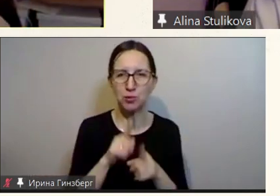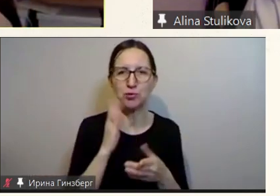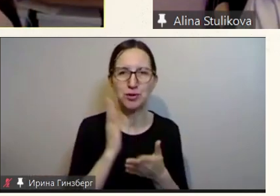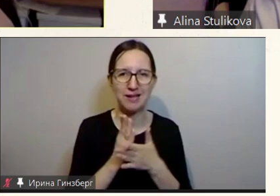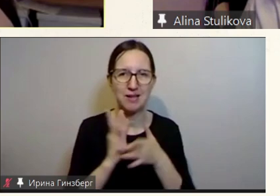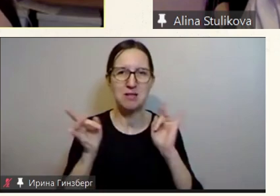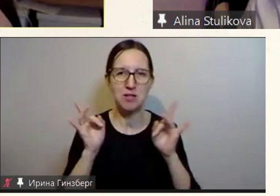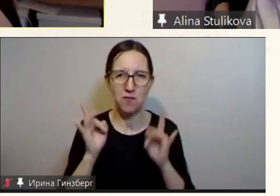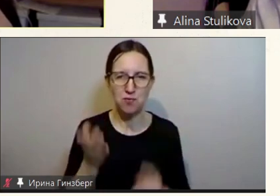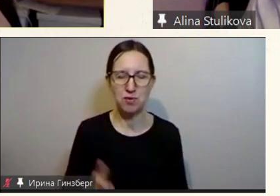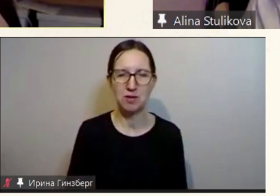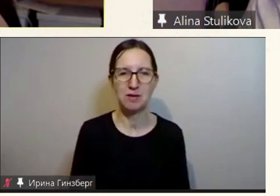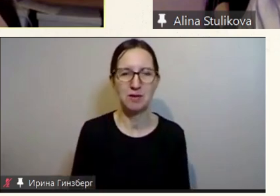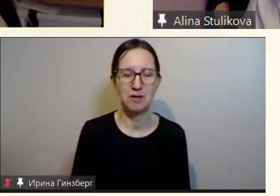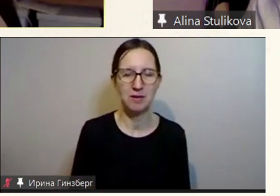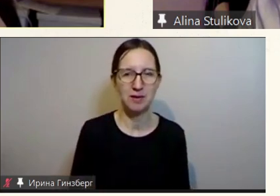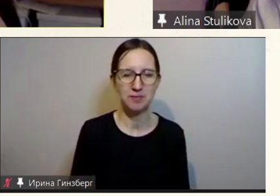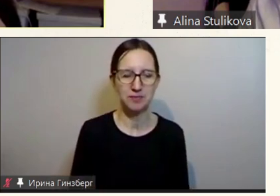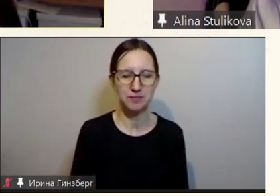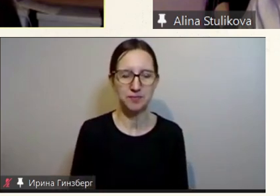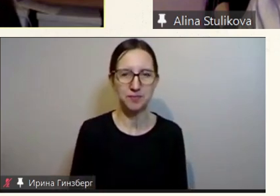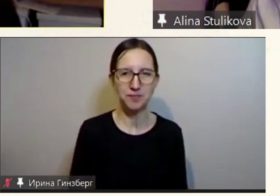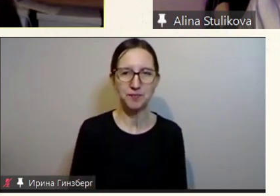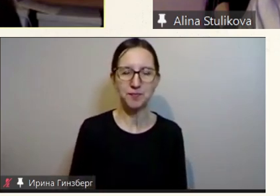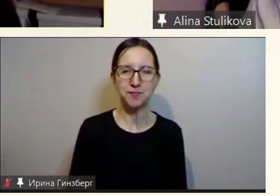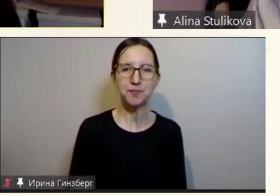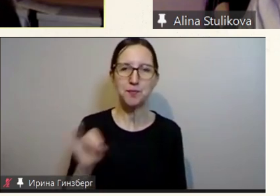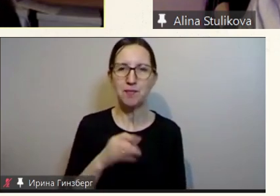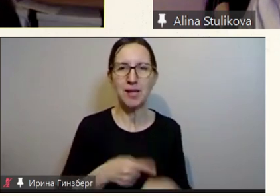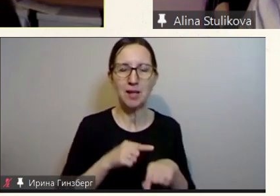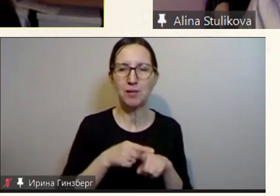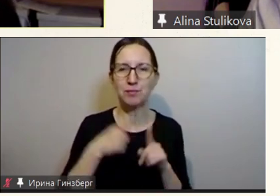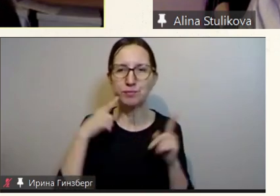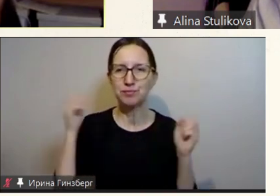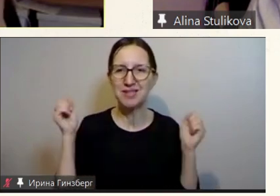texture of light and darkness.